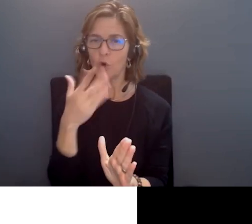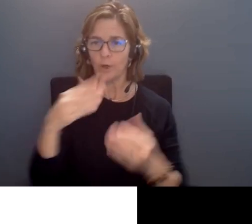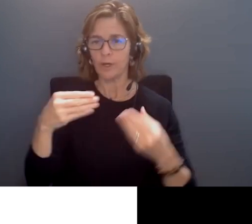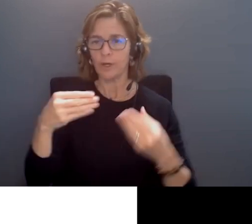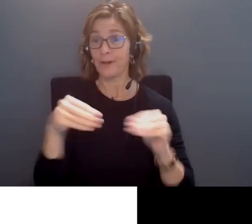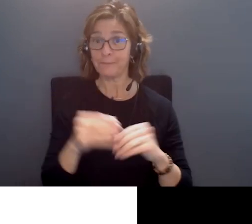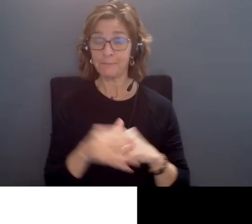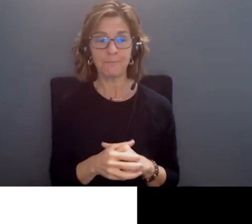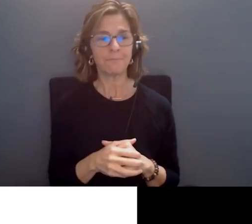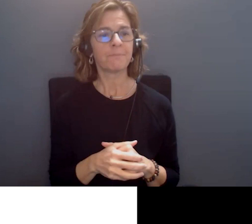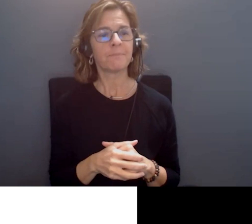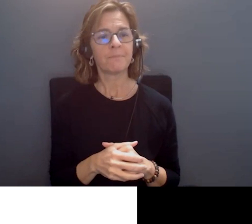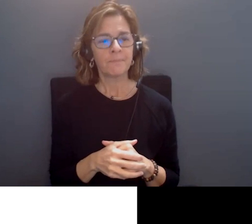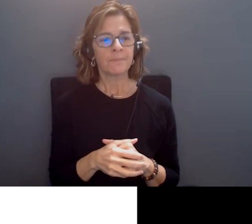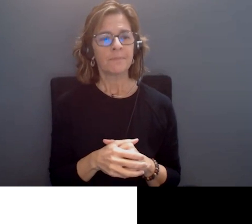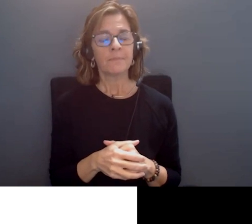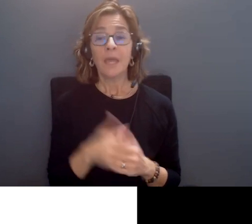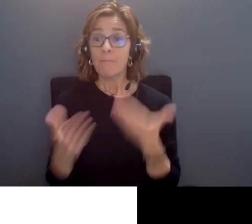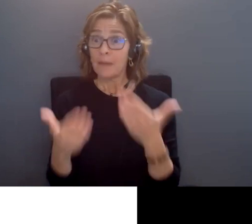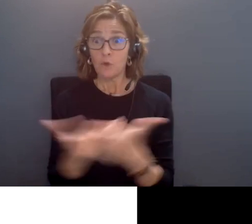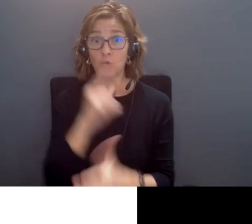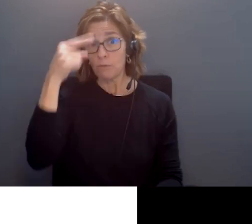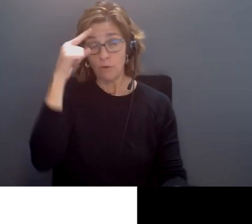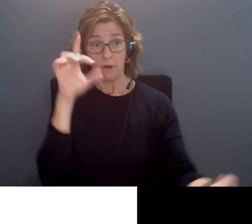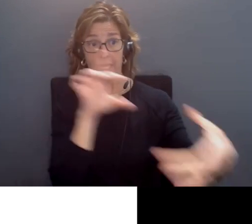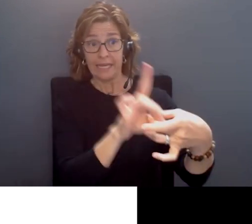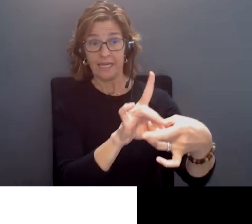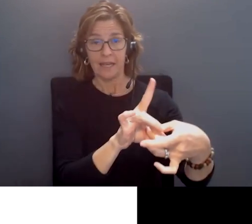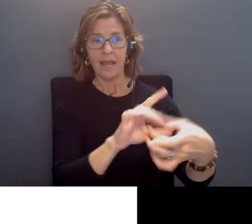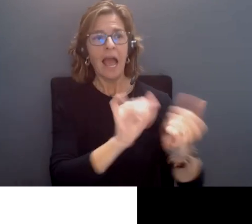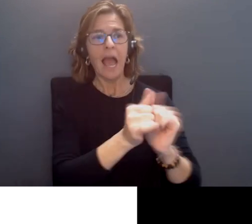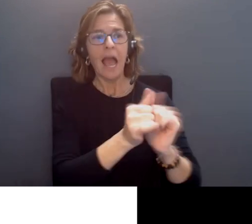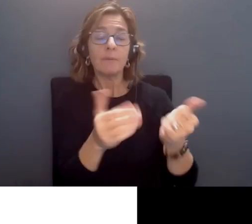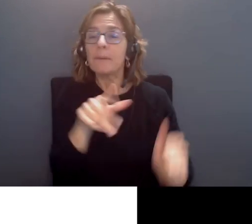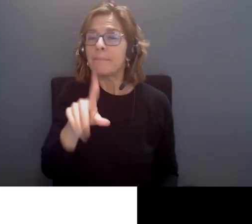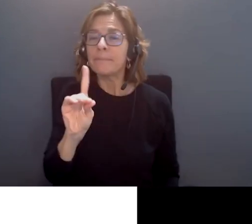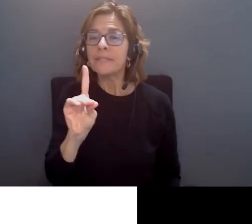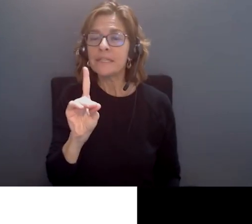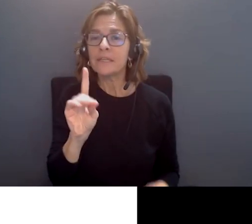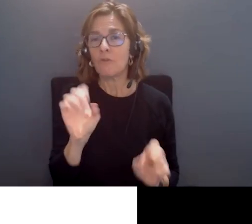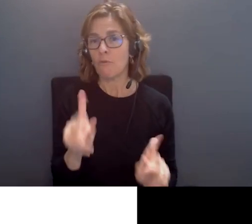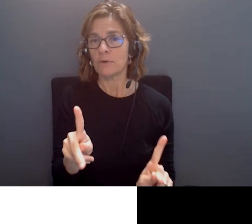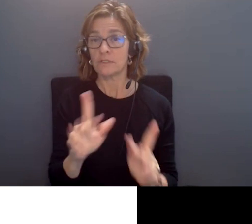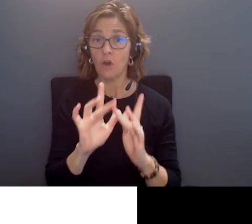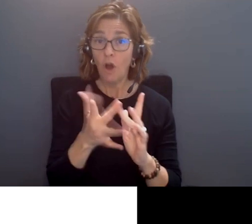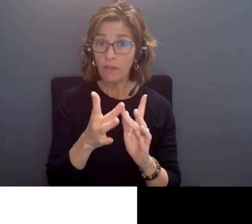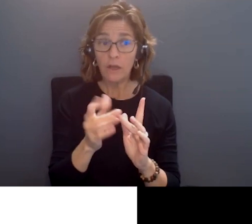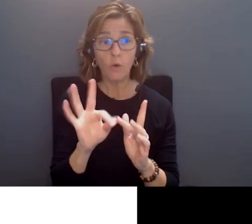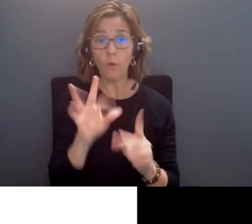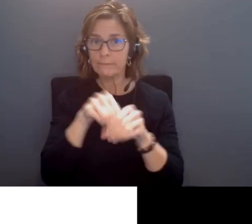You may decide to engage new connections through professional development opportunities online or in